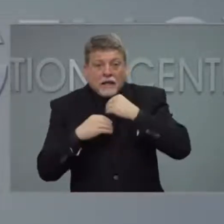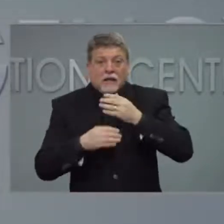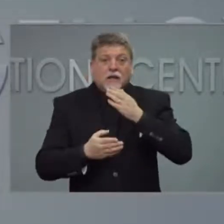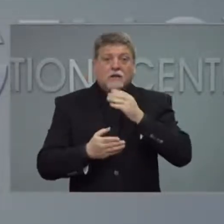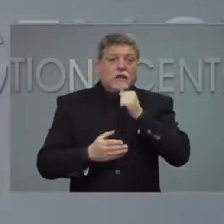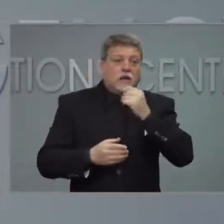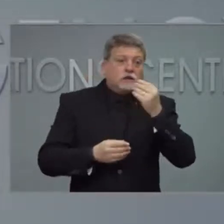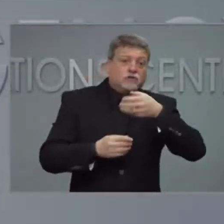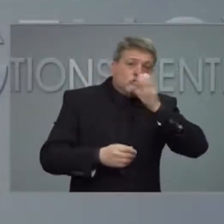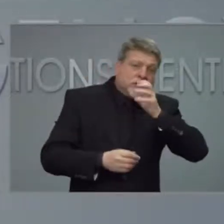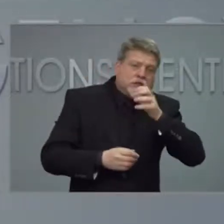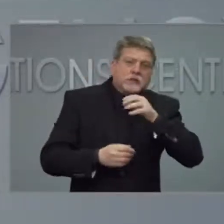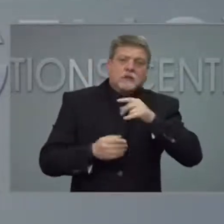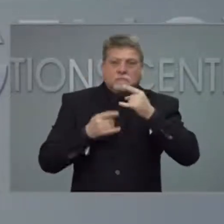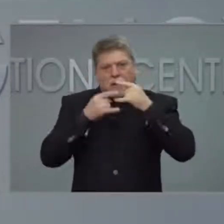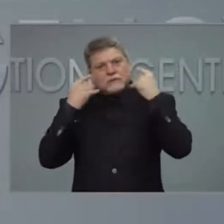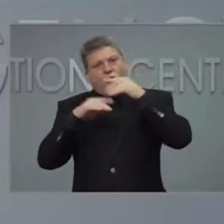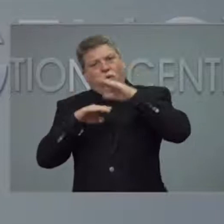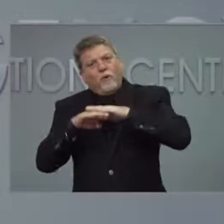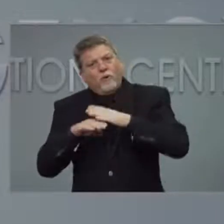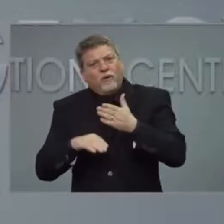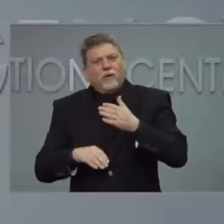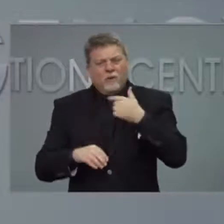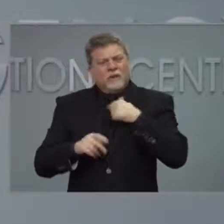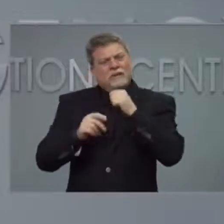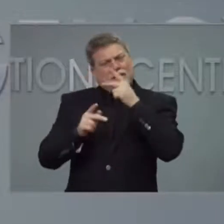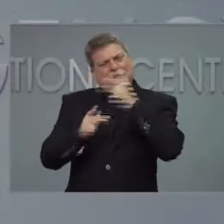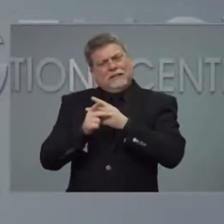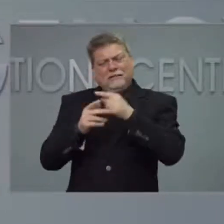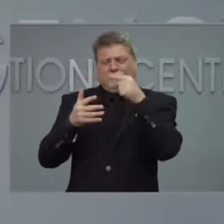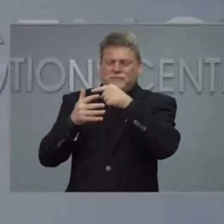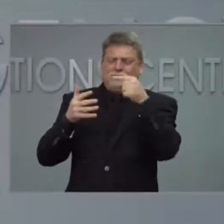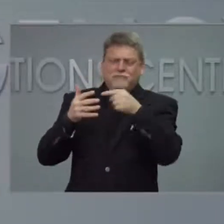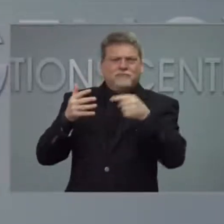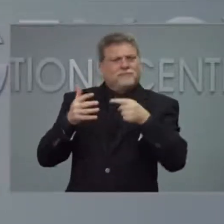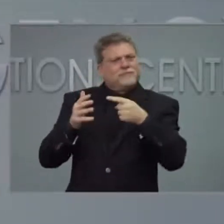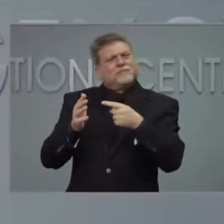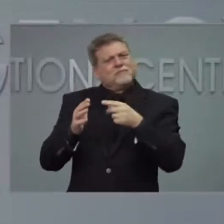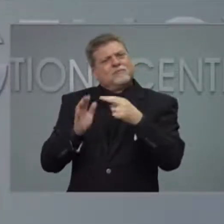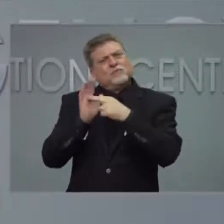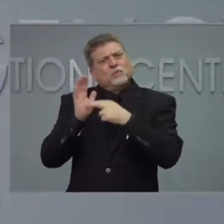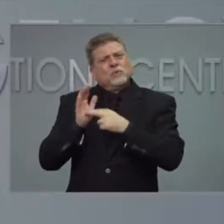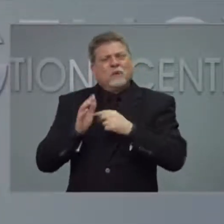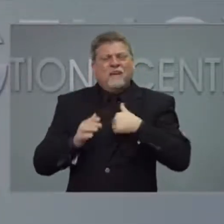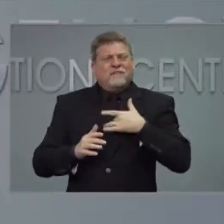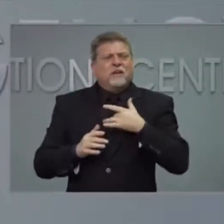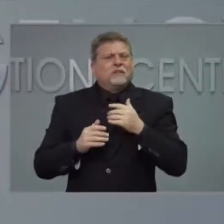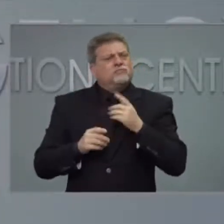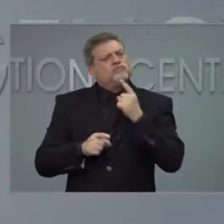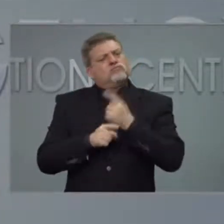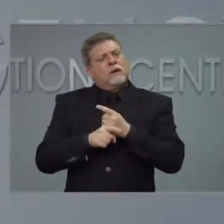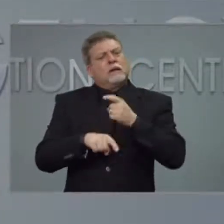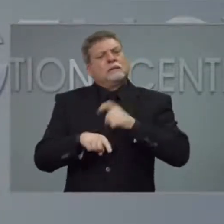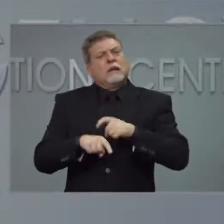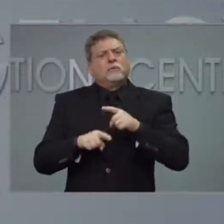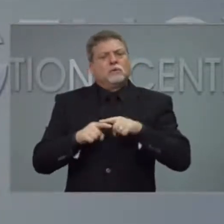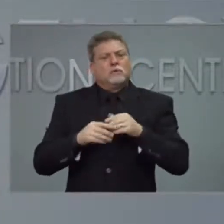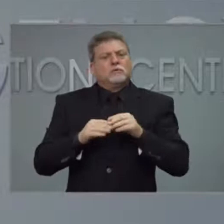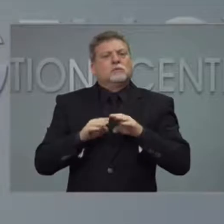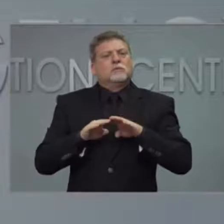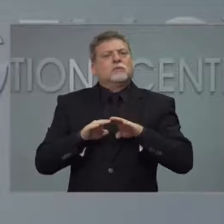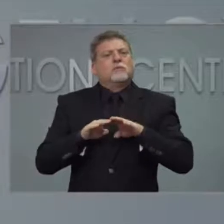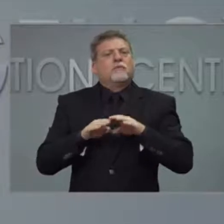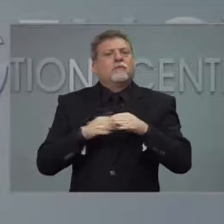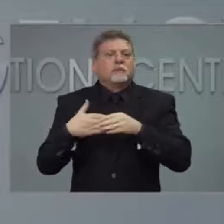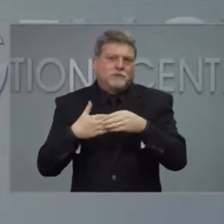drinking. So we think with those protocols in place that it is the right time to take this step forward. It is just a step. And again, we'll